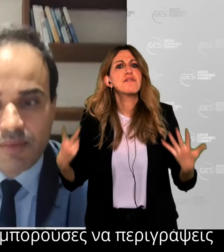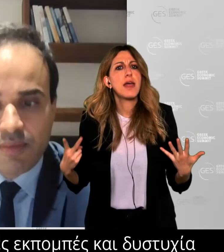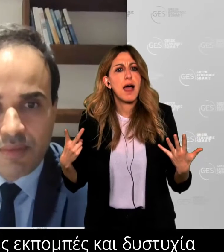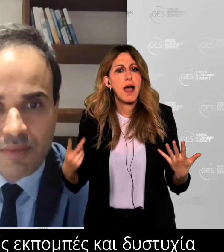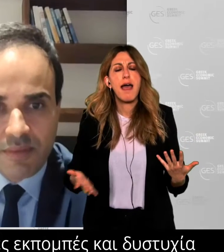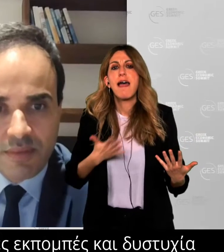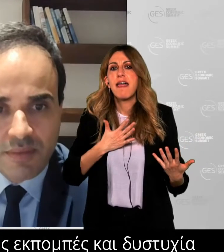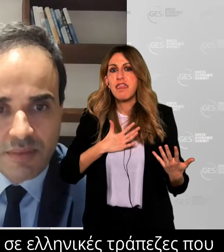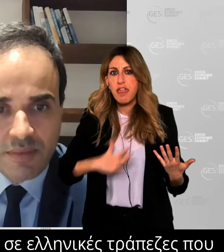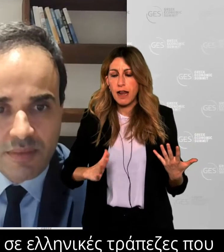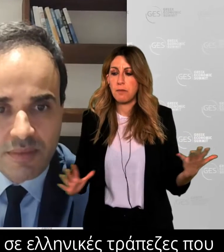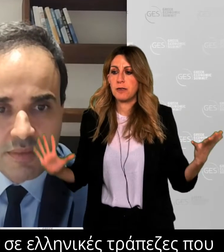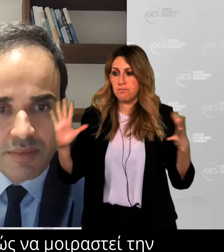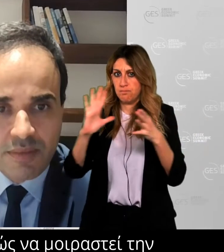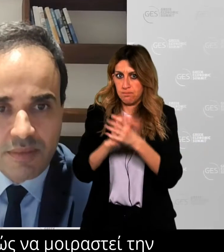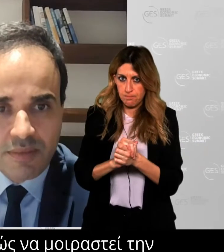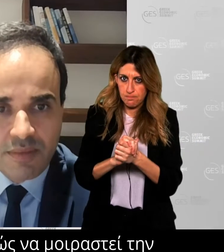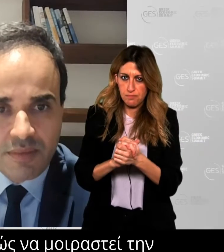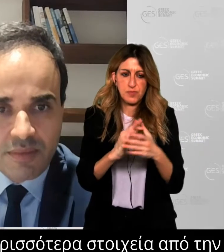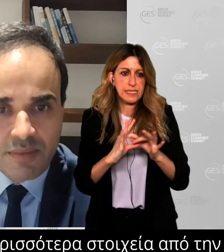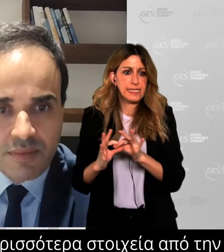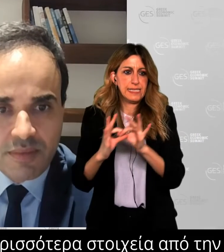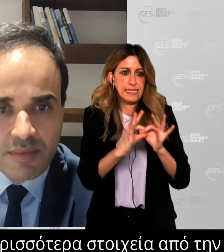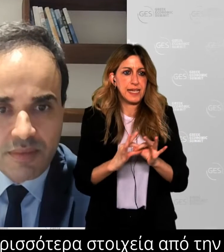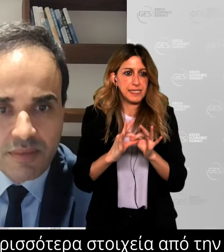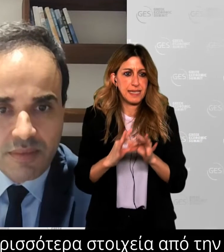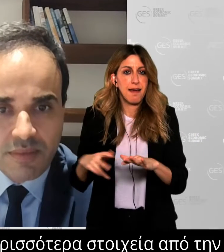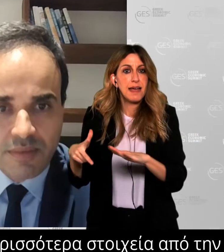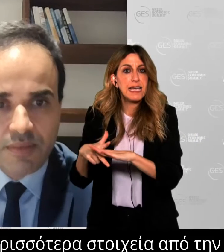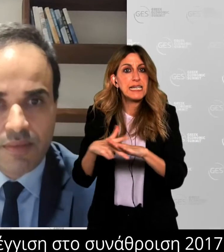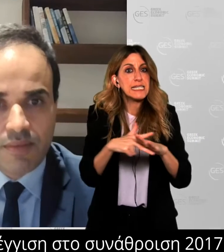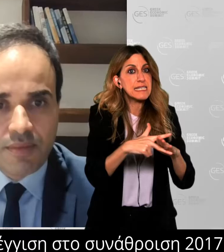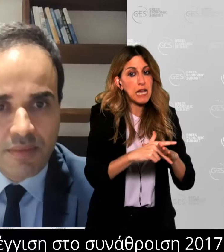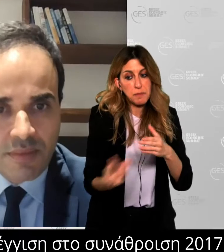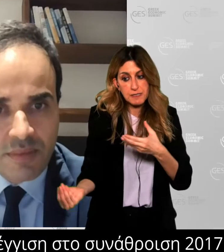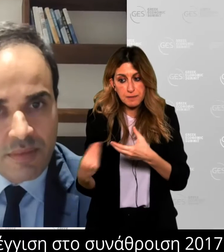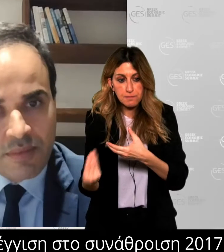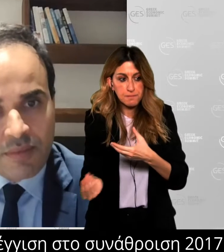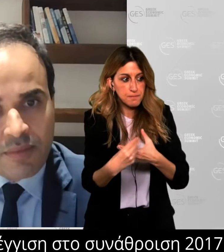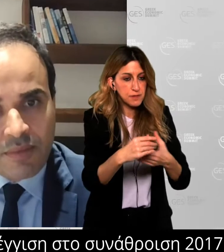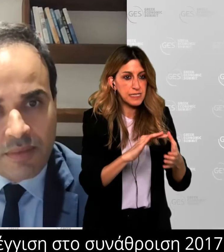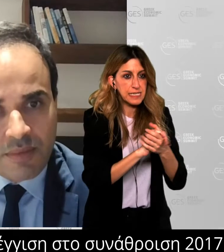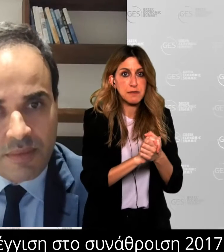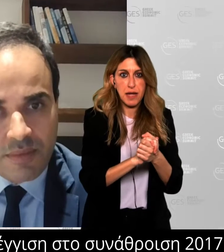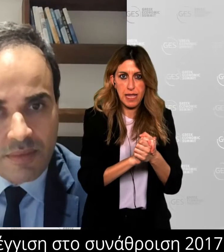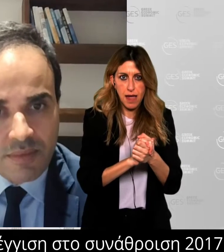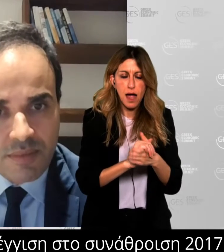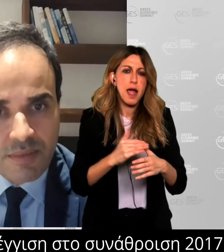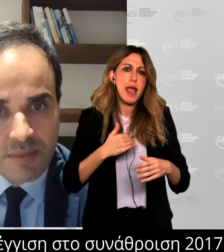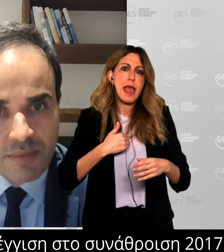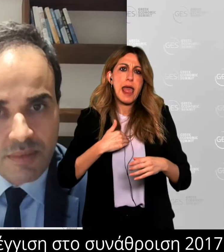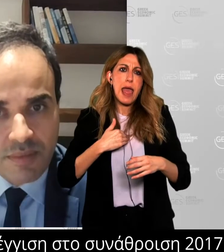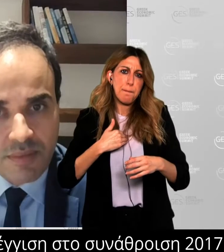that we control from our branches and our offices, in the spring of this year, we said that we would develop our net zero commitment. We made that commitment